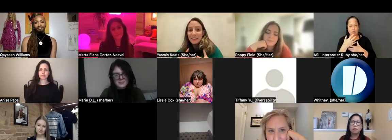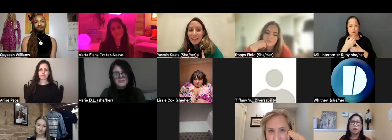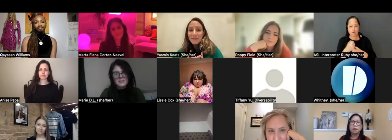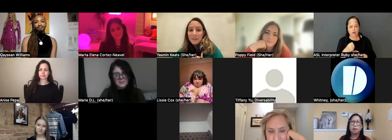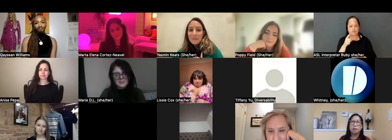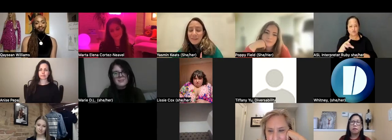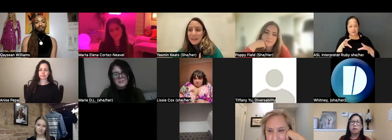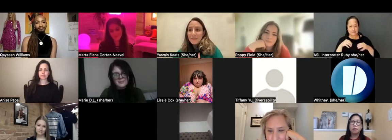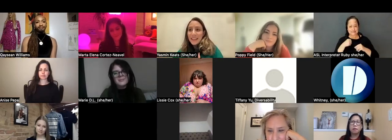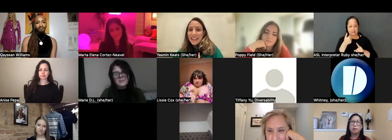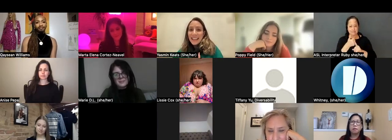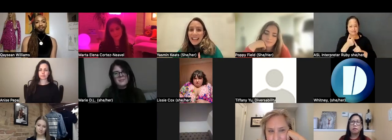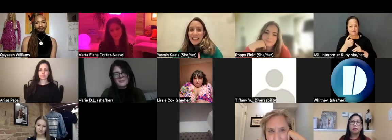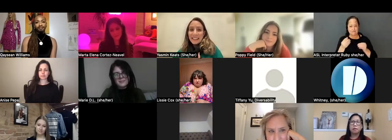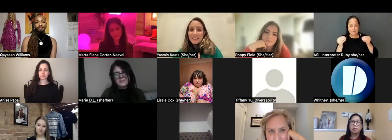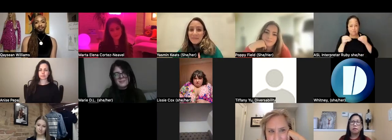accepted yourself more. But